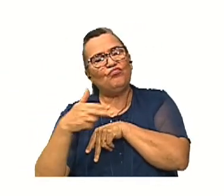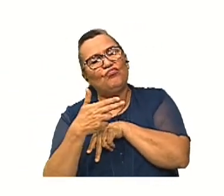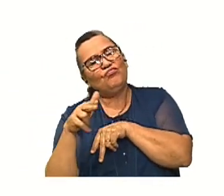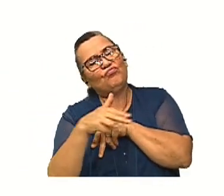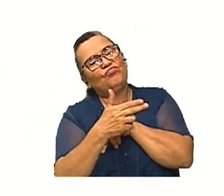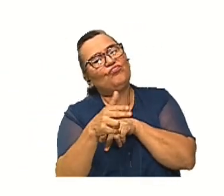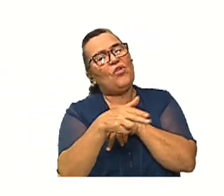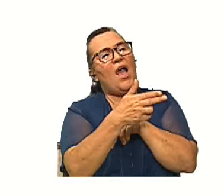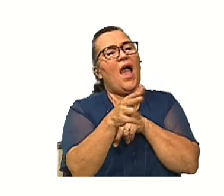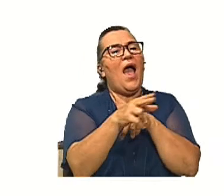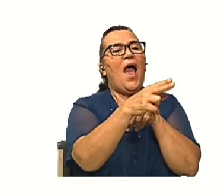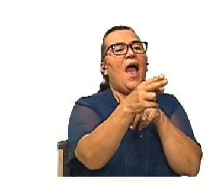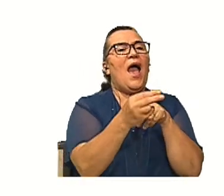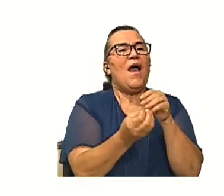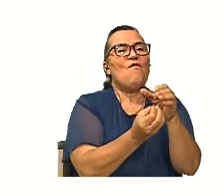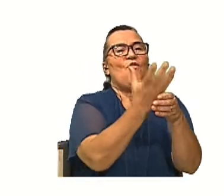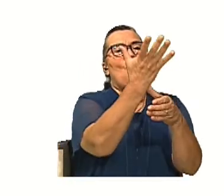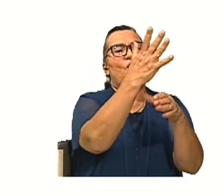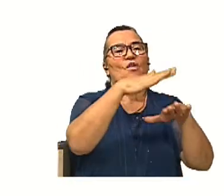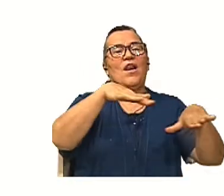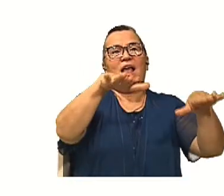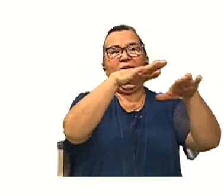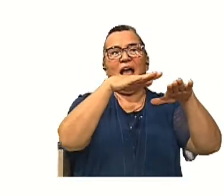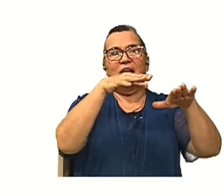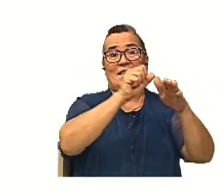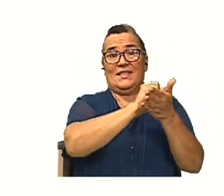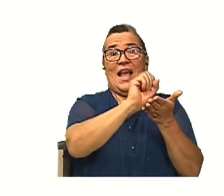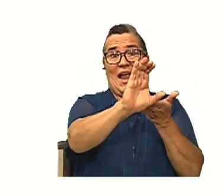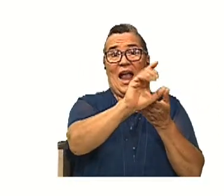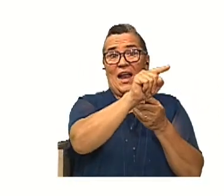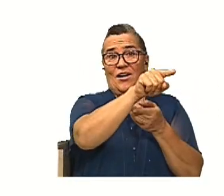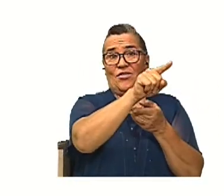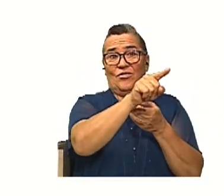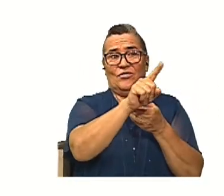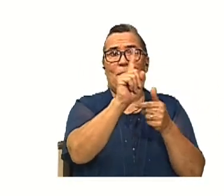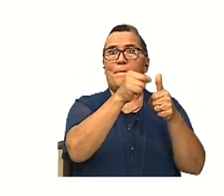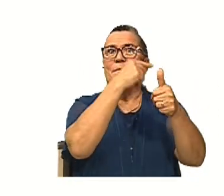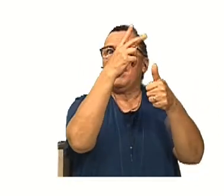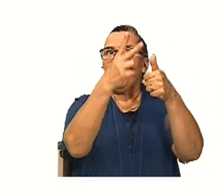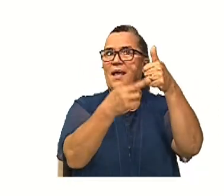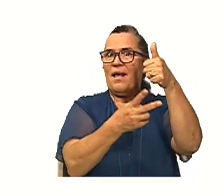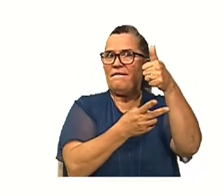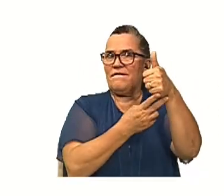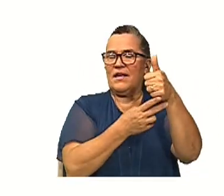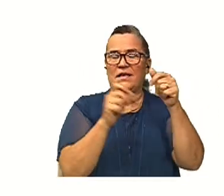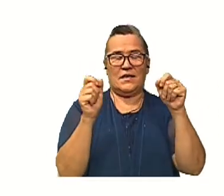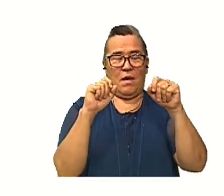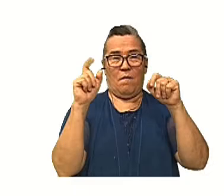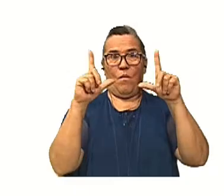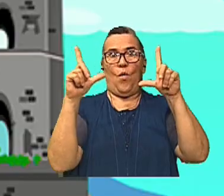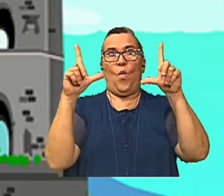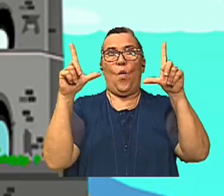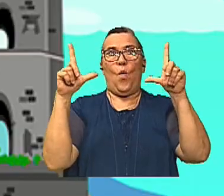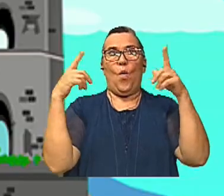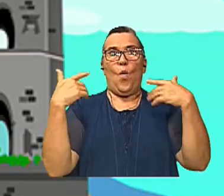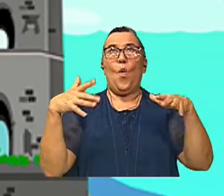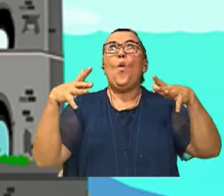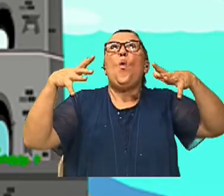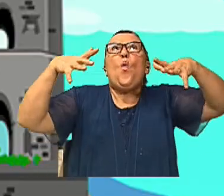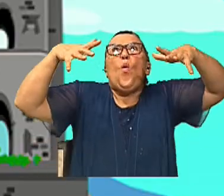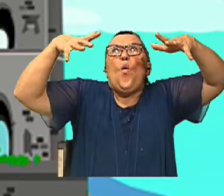volcano. It was Lauren's first time at the volcano, and she was impressed by its